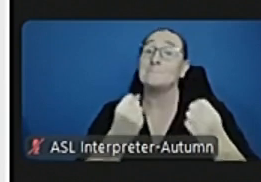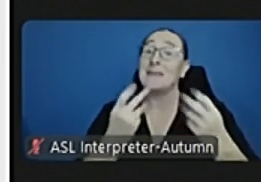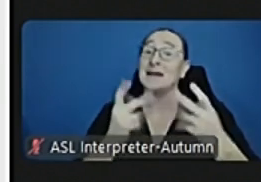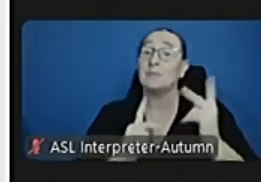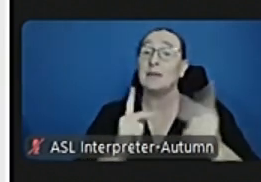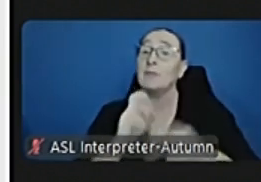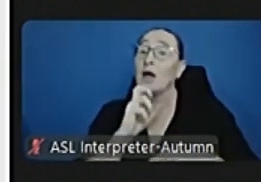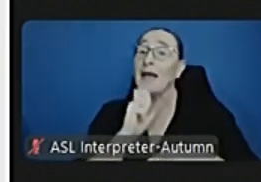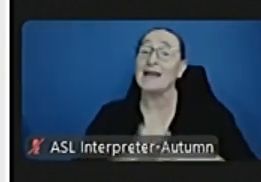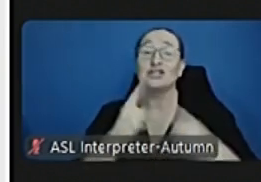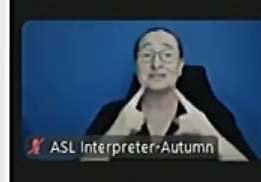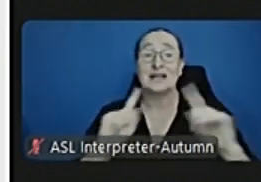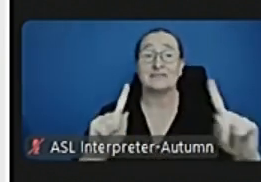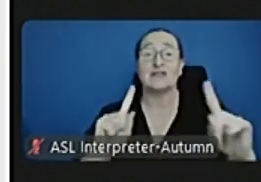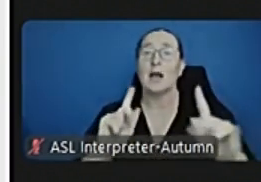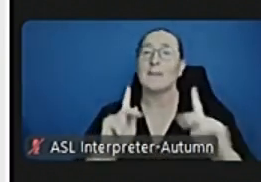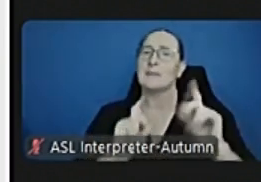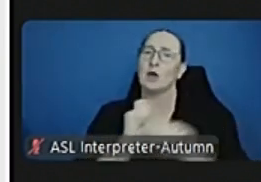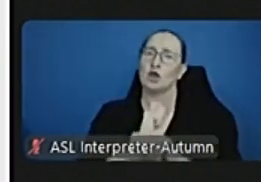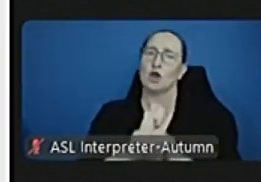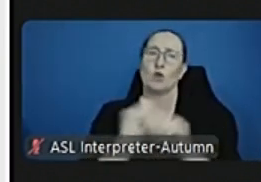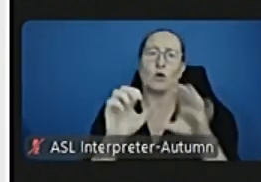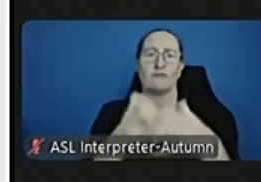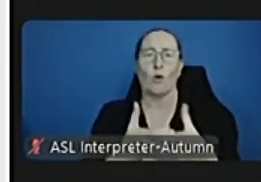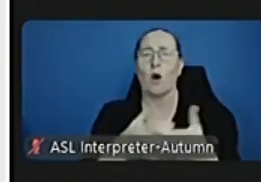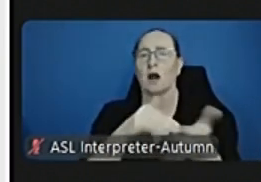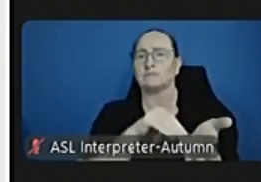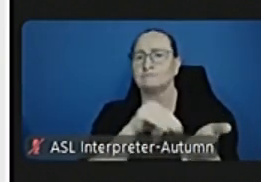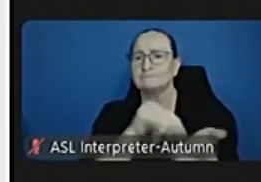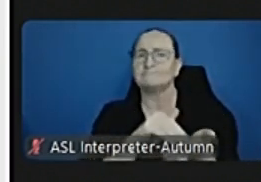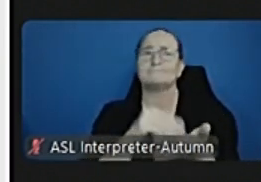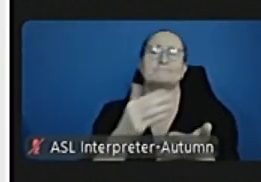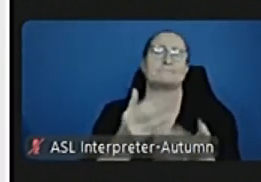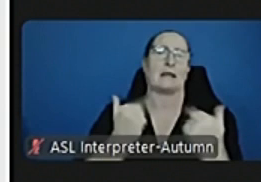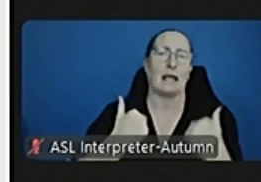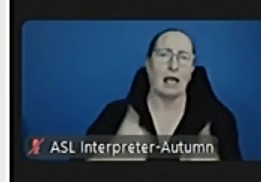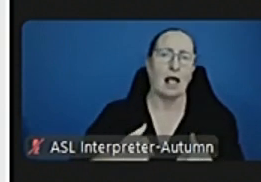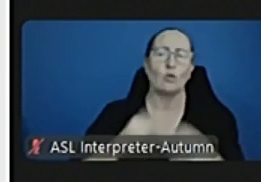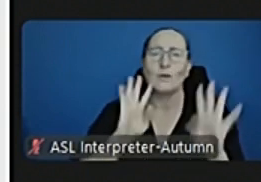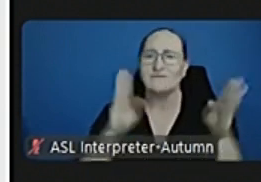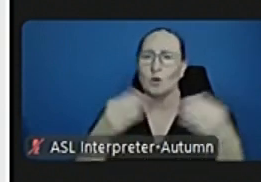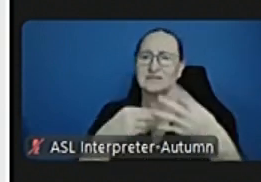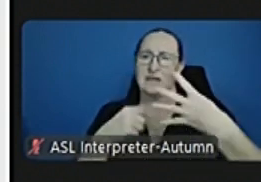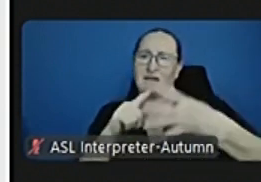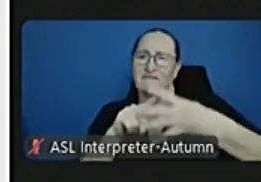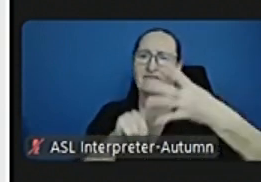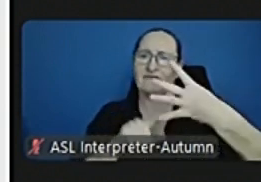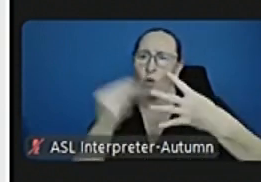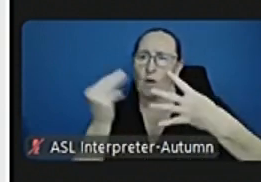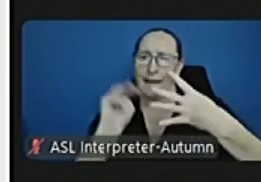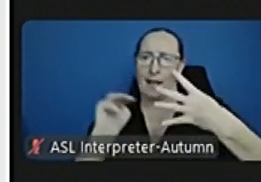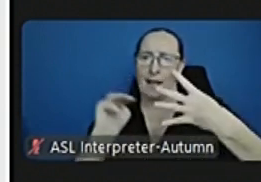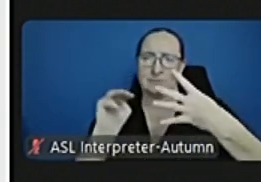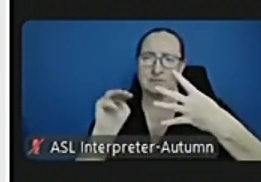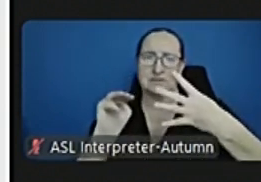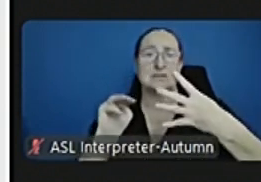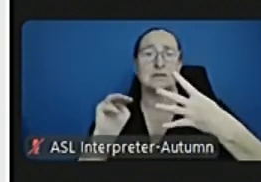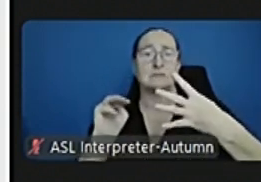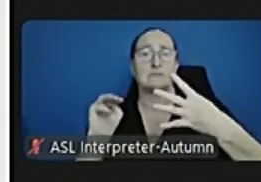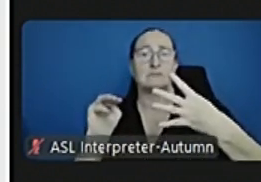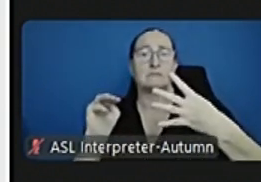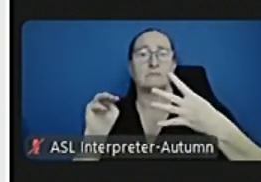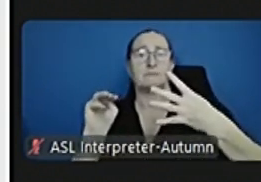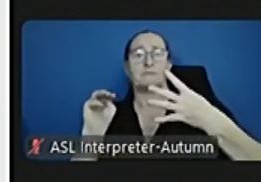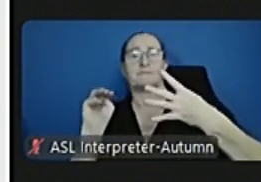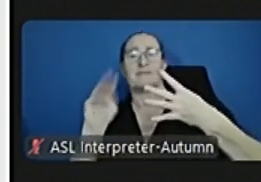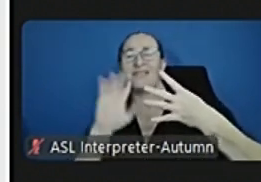if people in the workforce, meaning physicians, allied health, would focus on the 4 M's, a lot of times the needs of an older person are met. If they